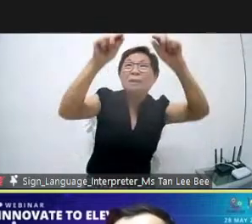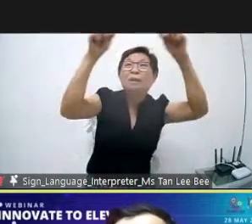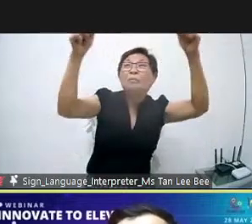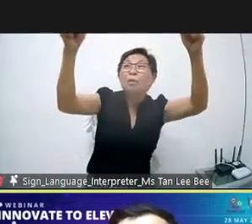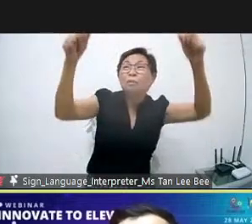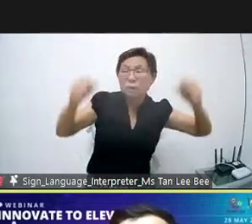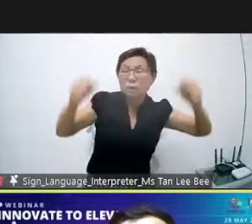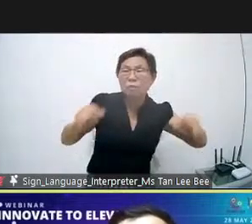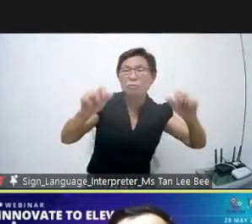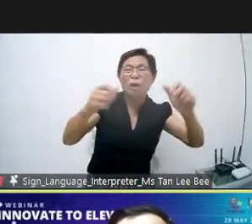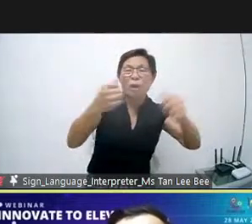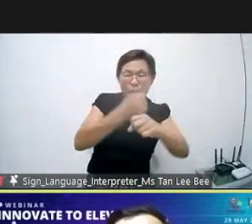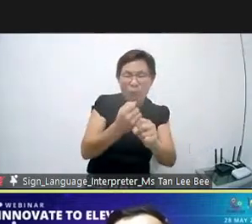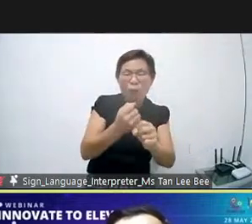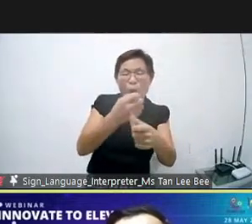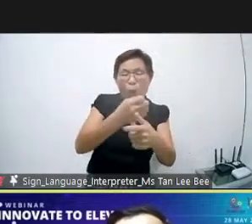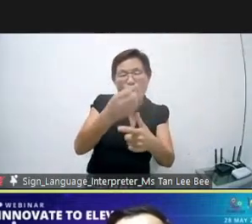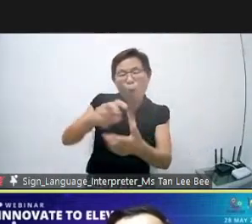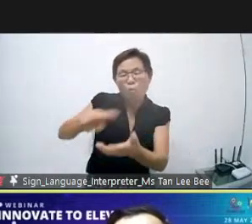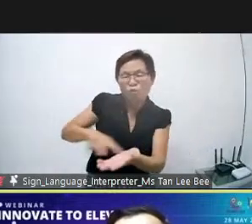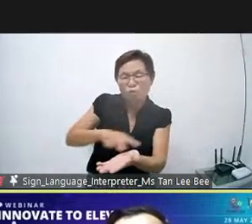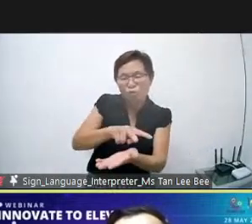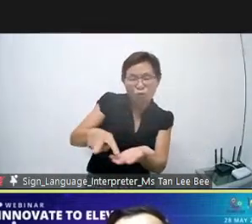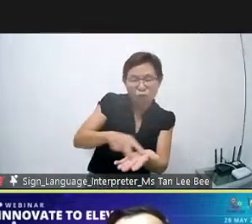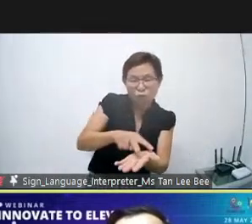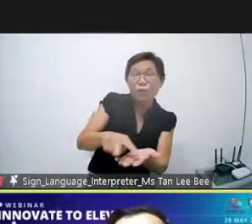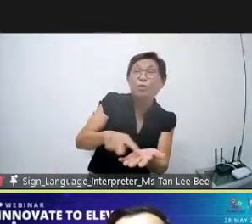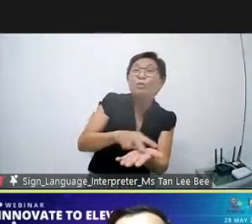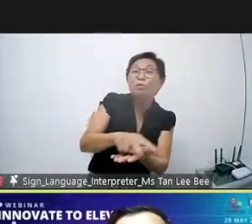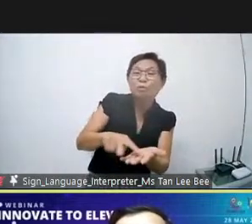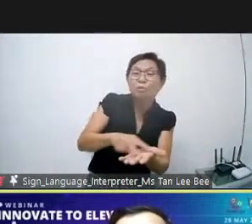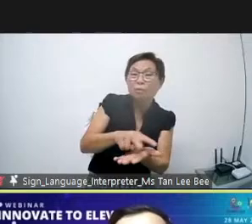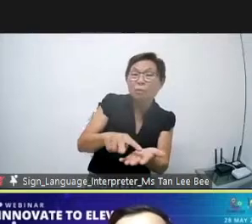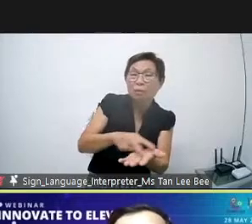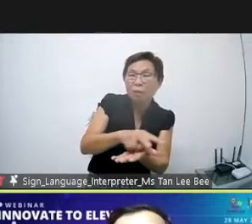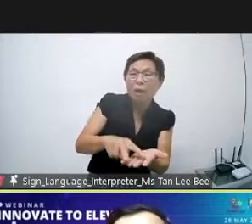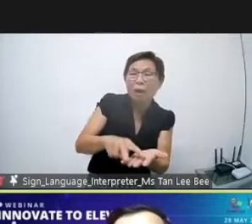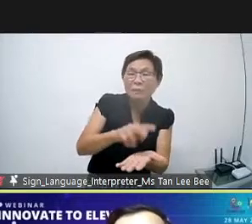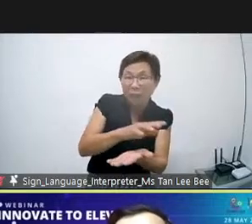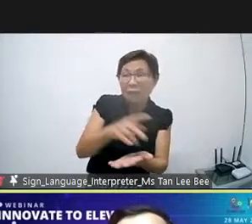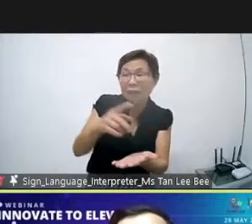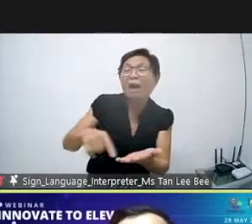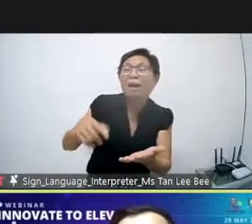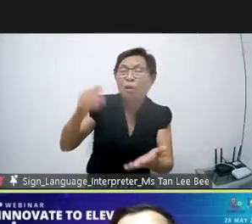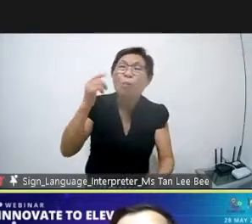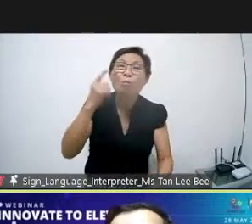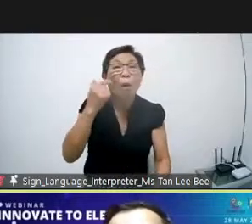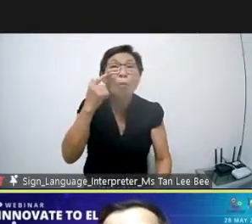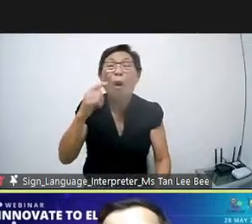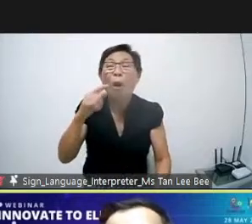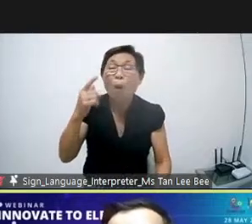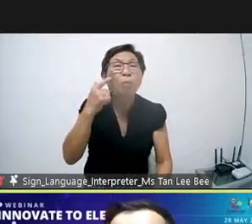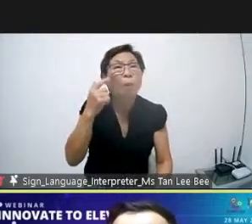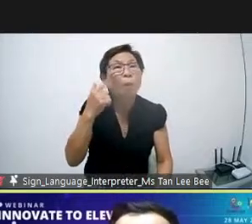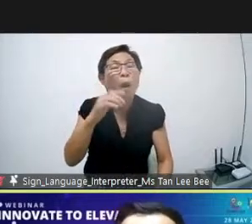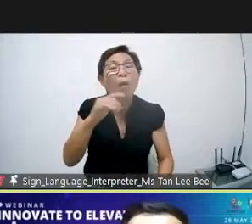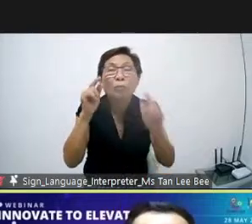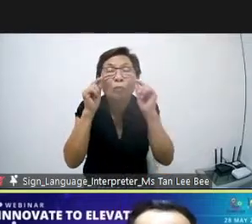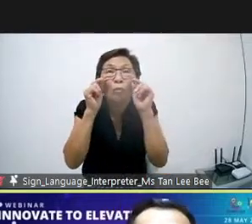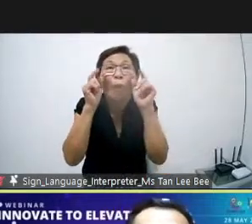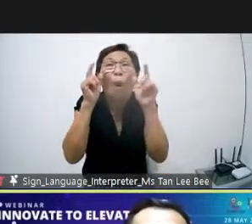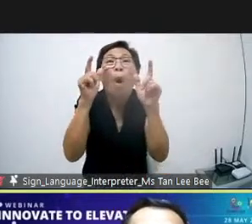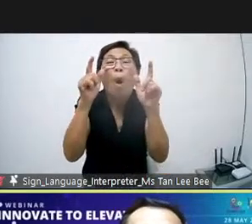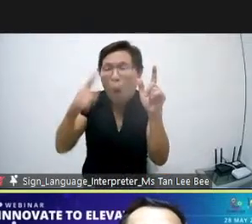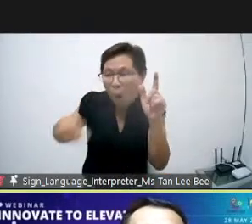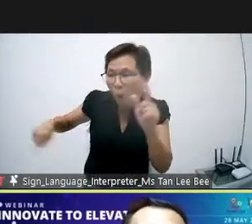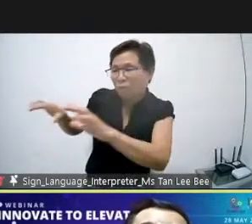so-called as a video, so that it can give more awareness and knowledge to the targeted peoples.